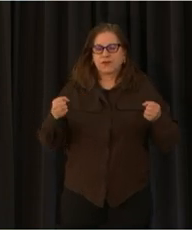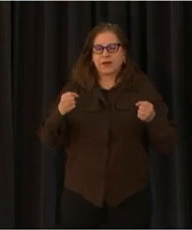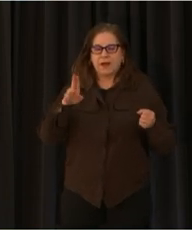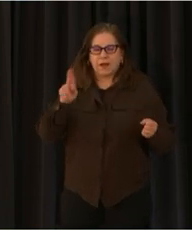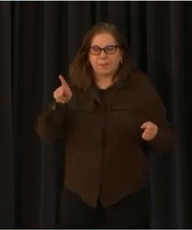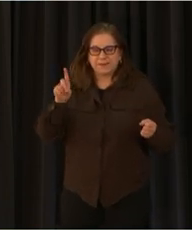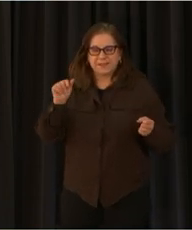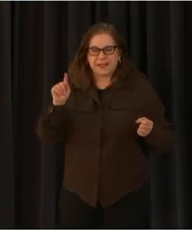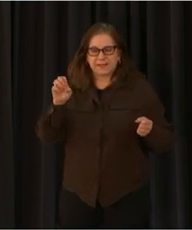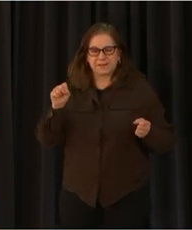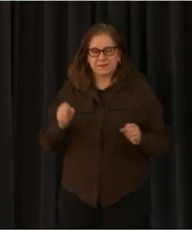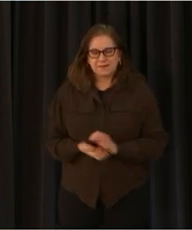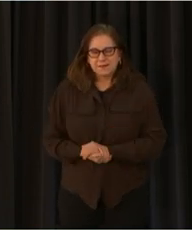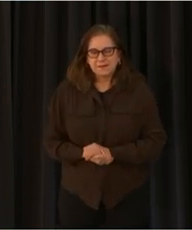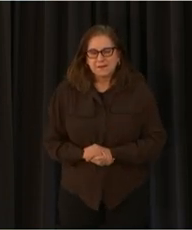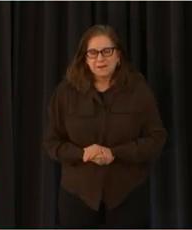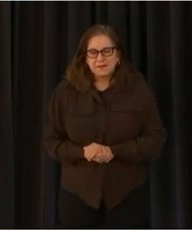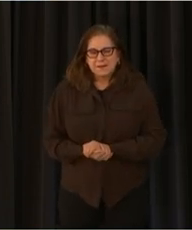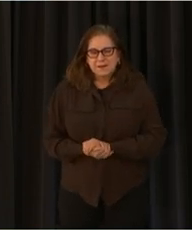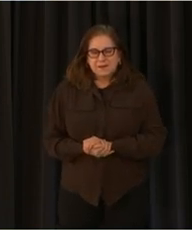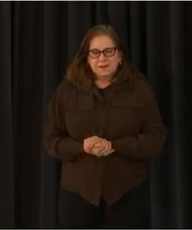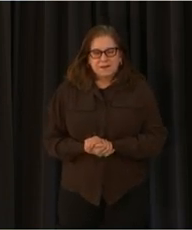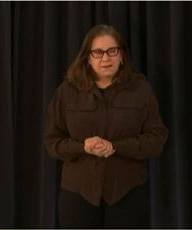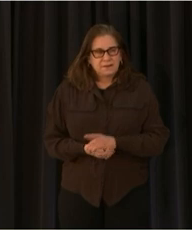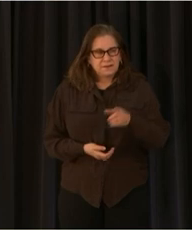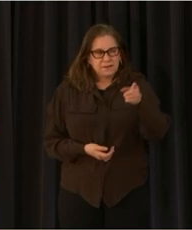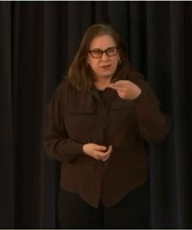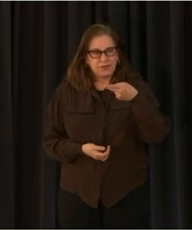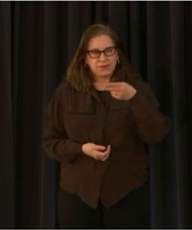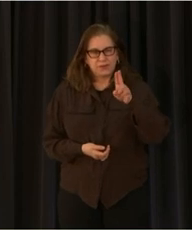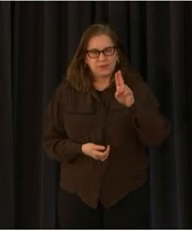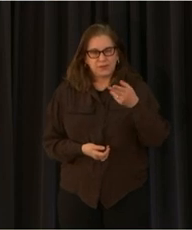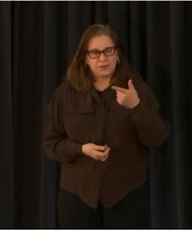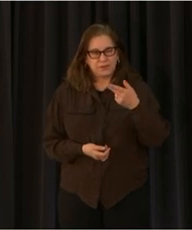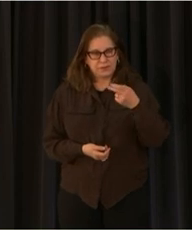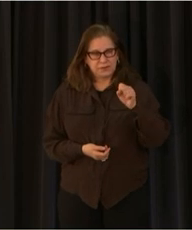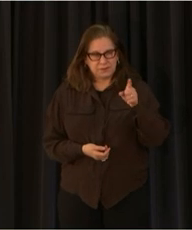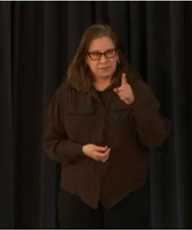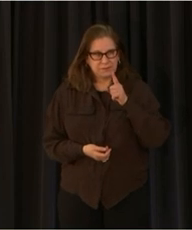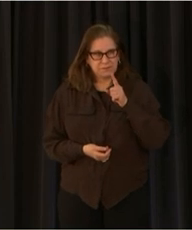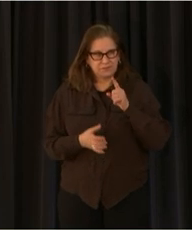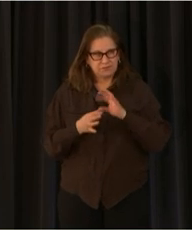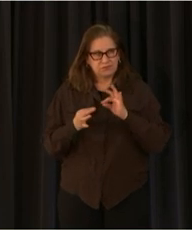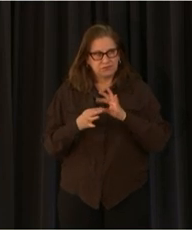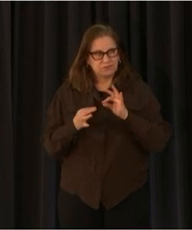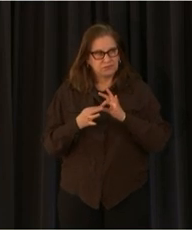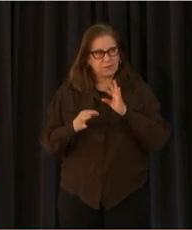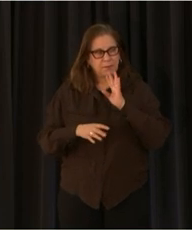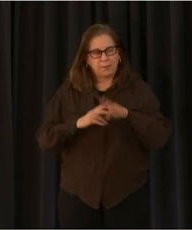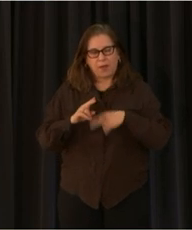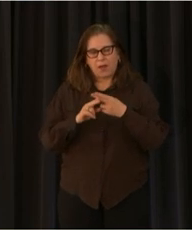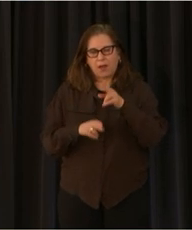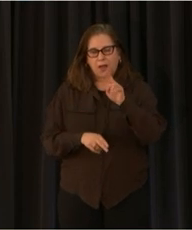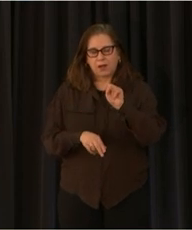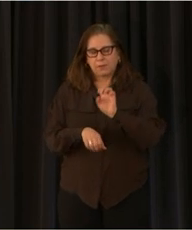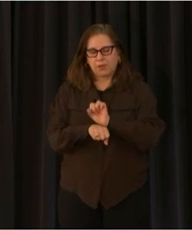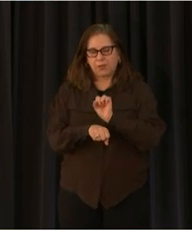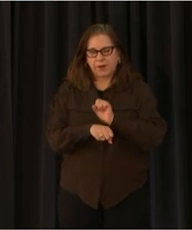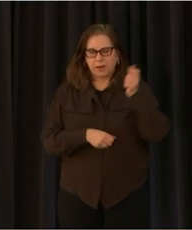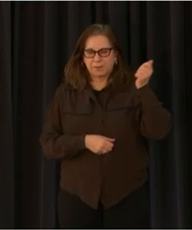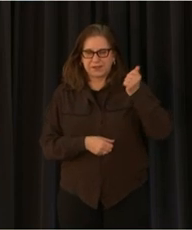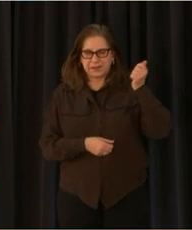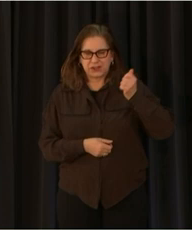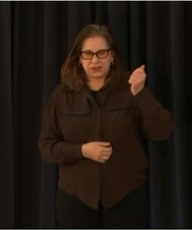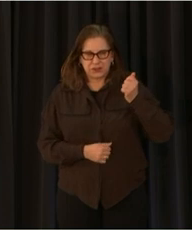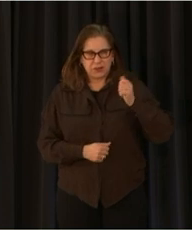is the leader of the district's Department of Employment Services. She and her team